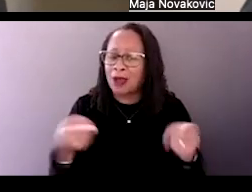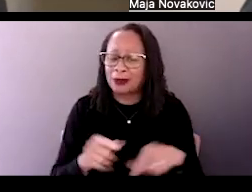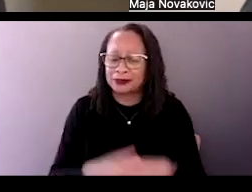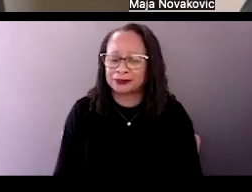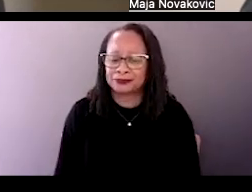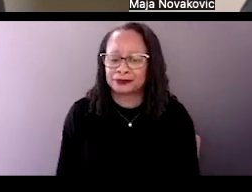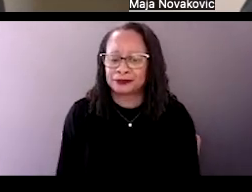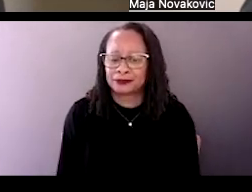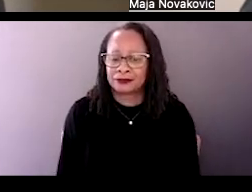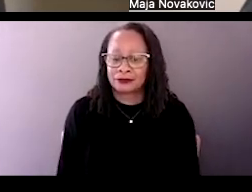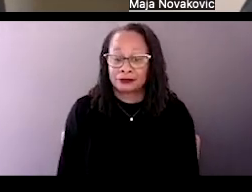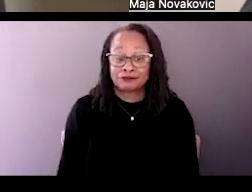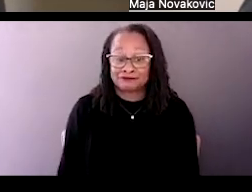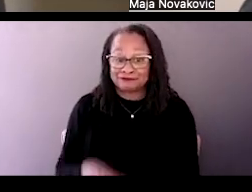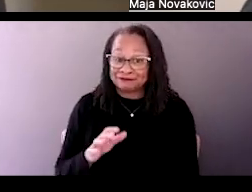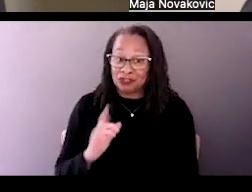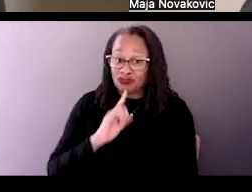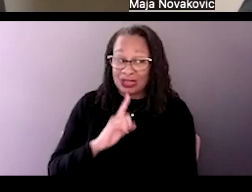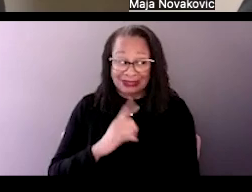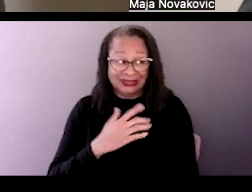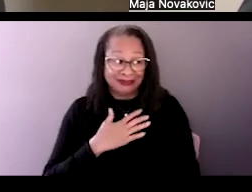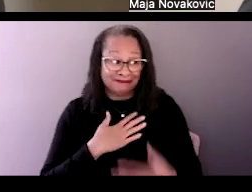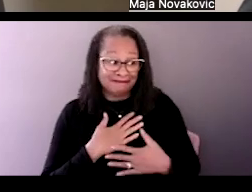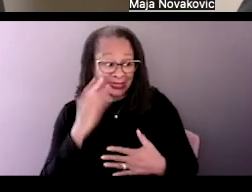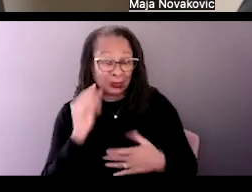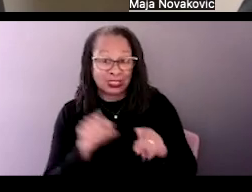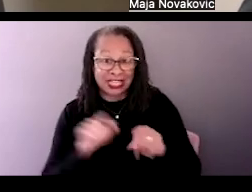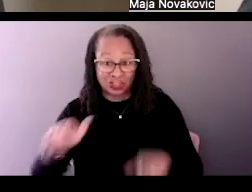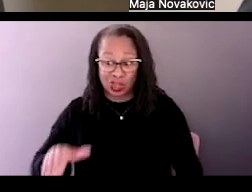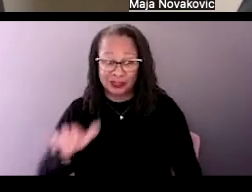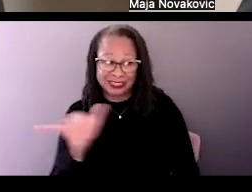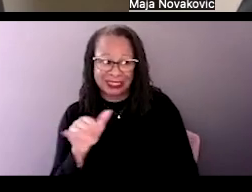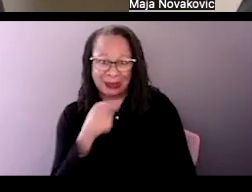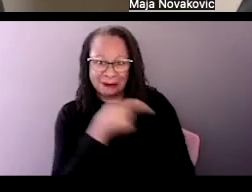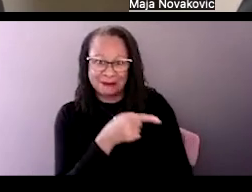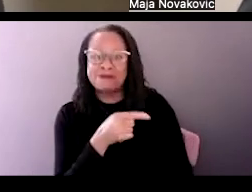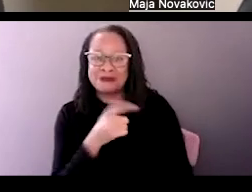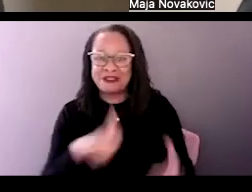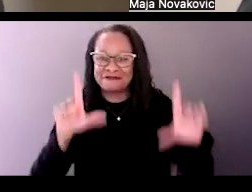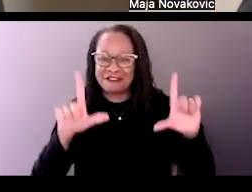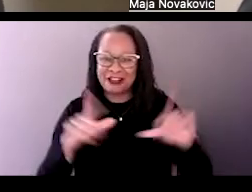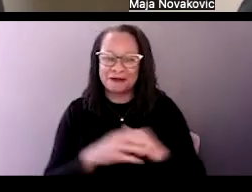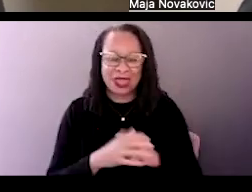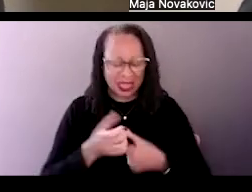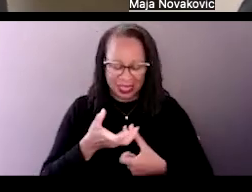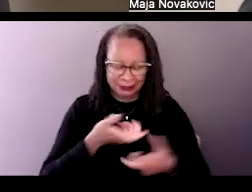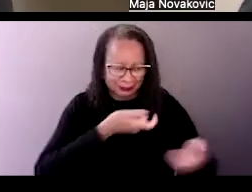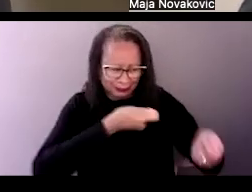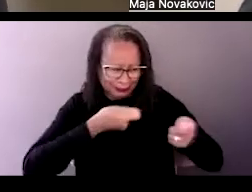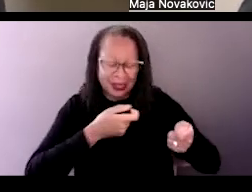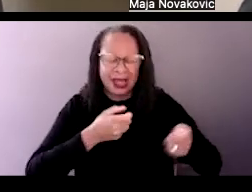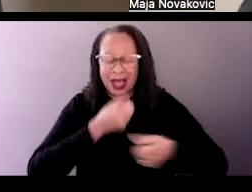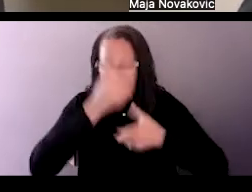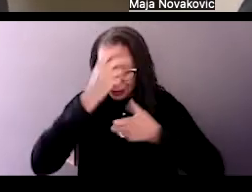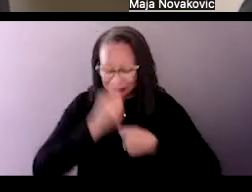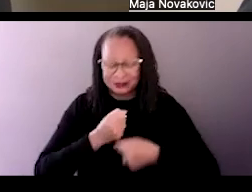All my childhood is in that frame. It evokes the memory of my childhood